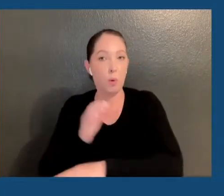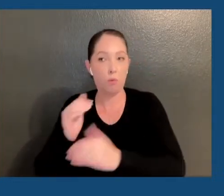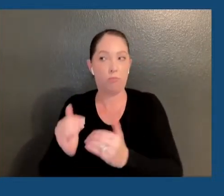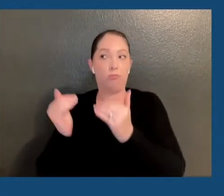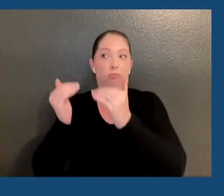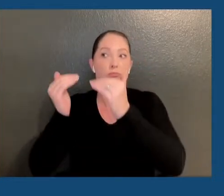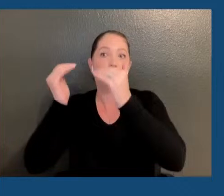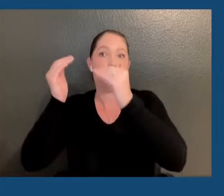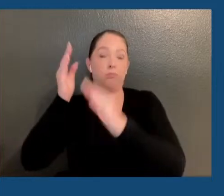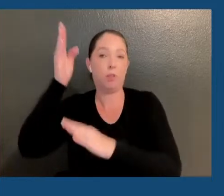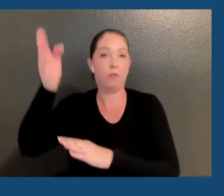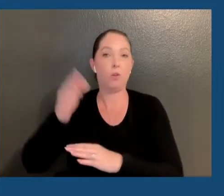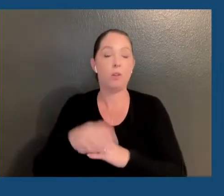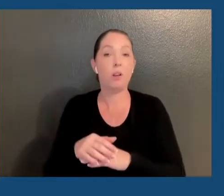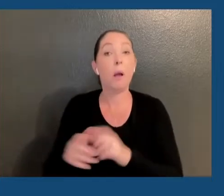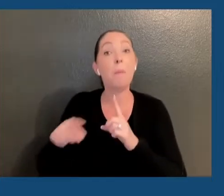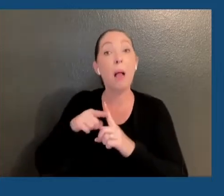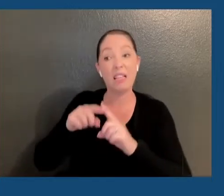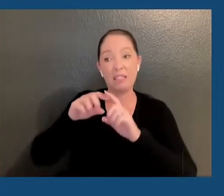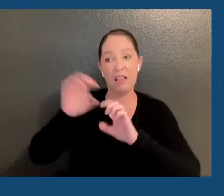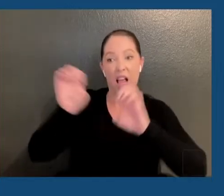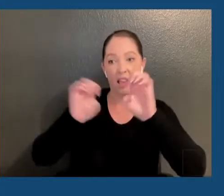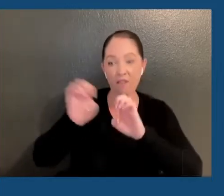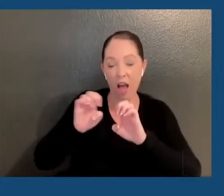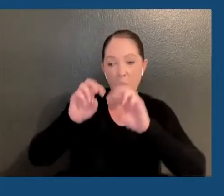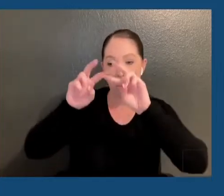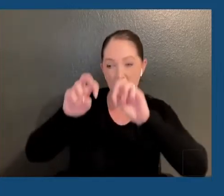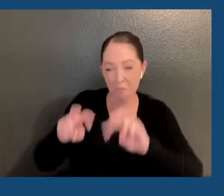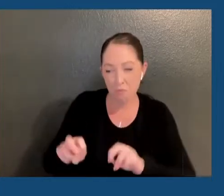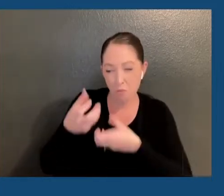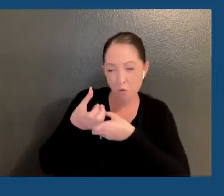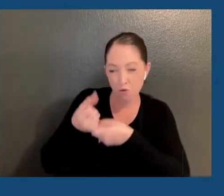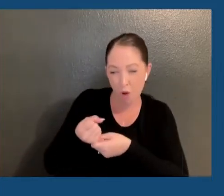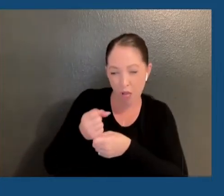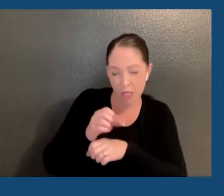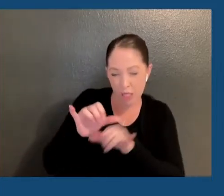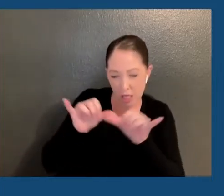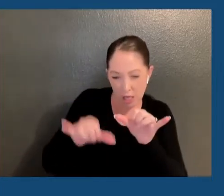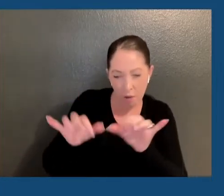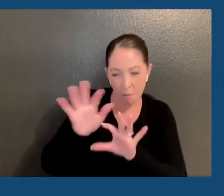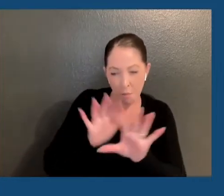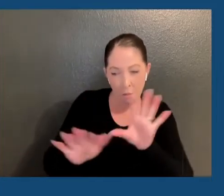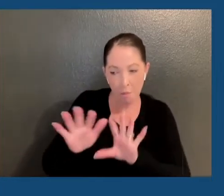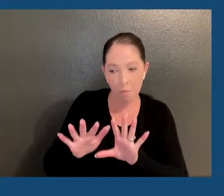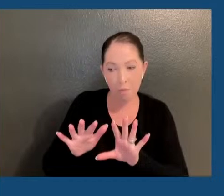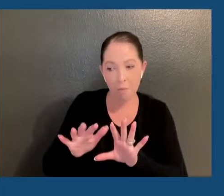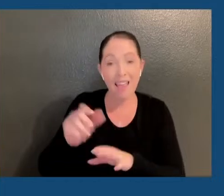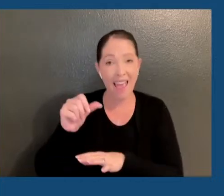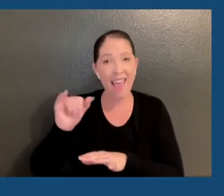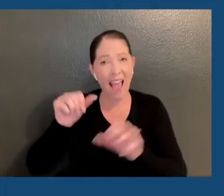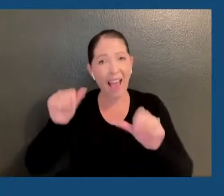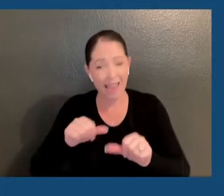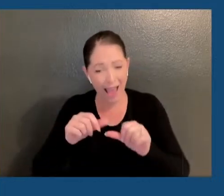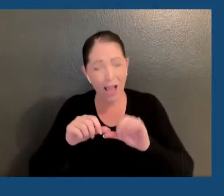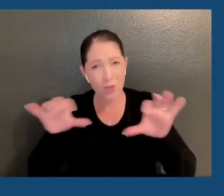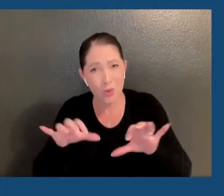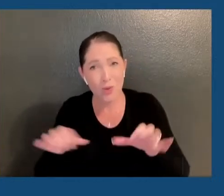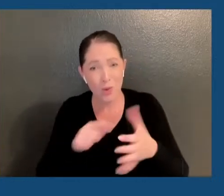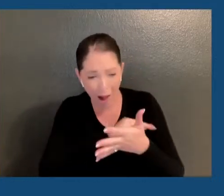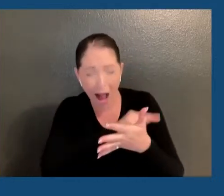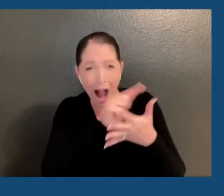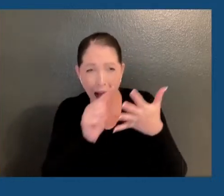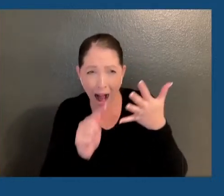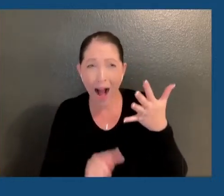of these systems. The list goes on and on. The good that we have to do with the computer goes to the heart of Governor